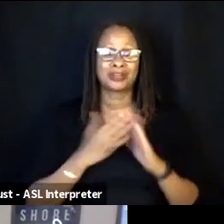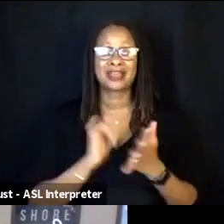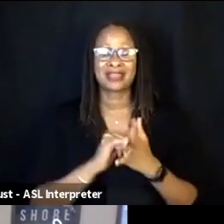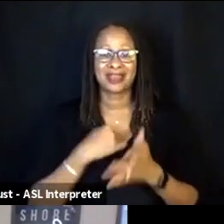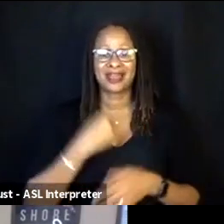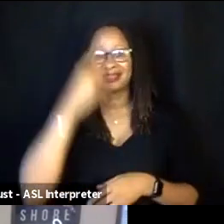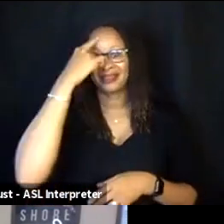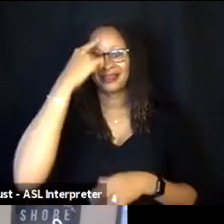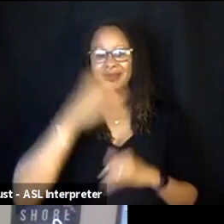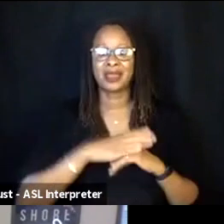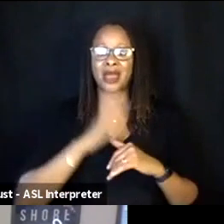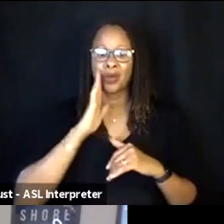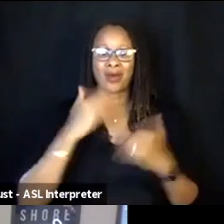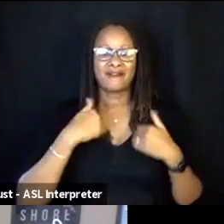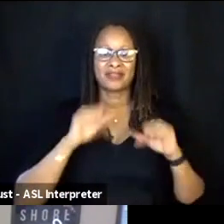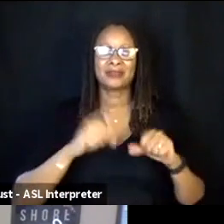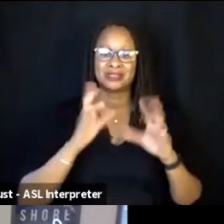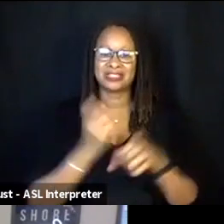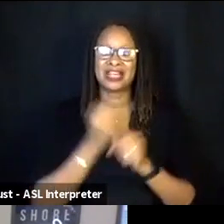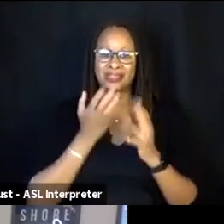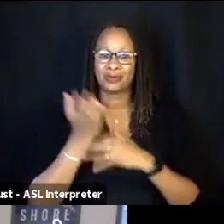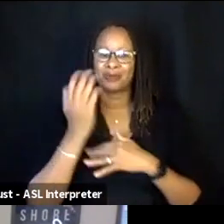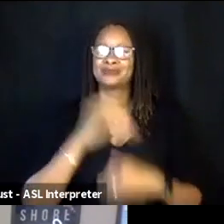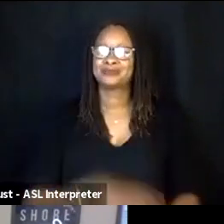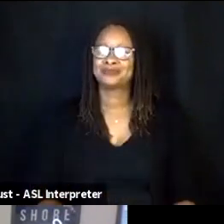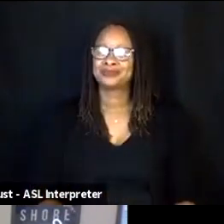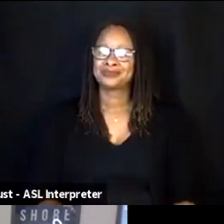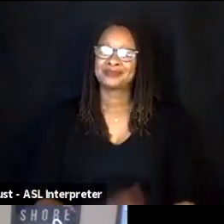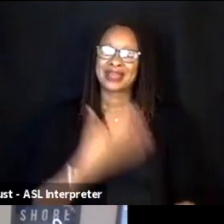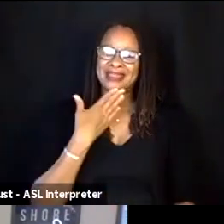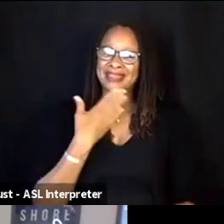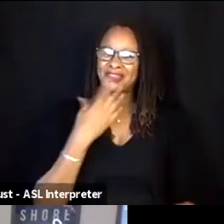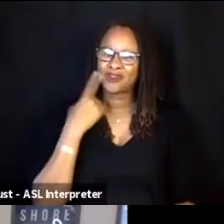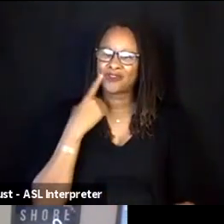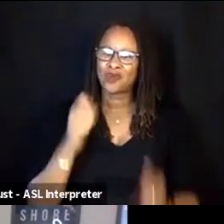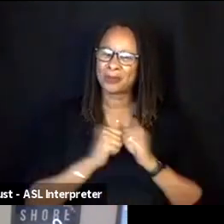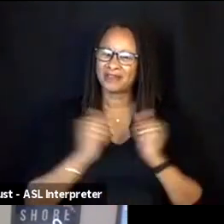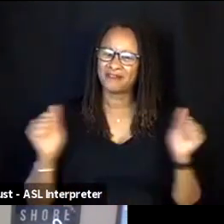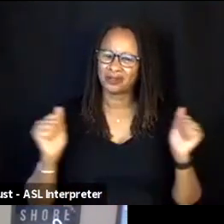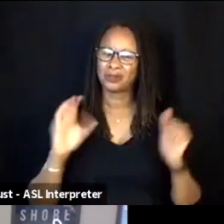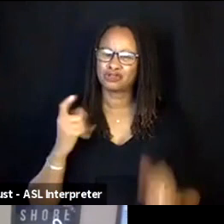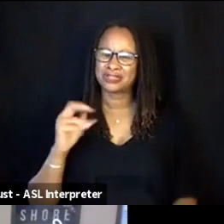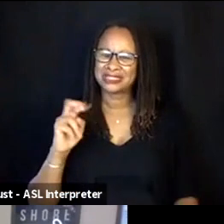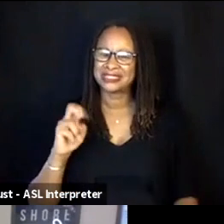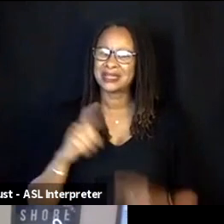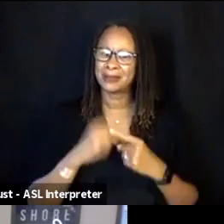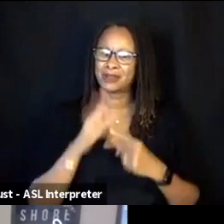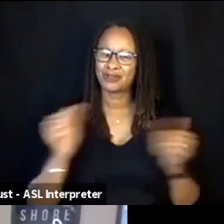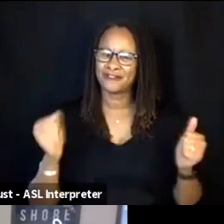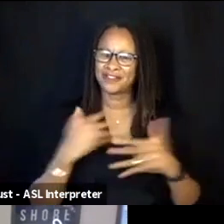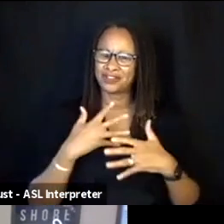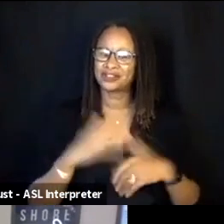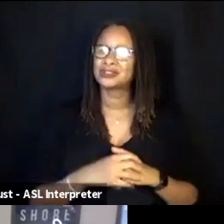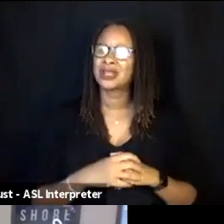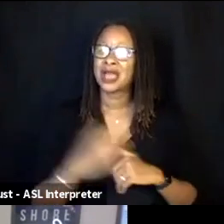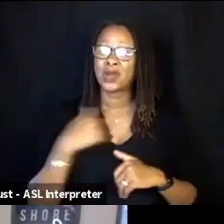think you'll be able to get through. Yeah, thank you for being vulnerable, Christine, about those fears. We